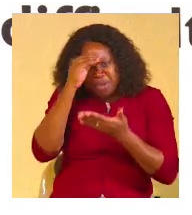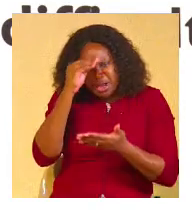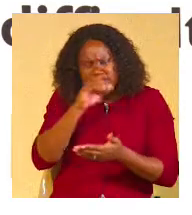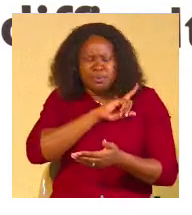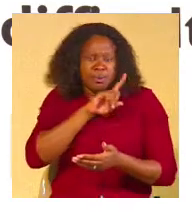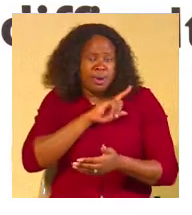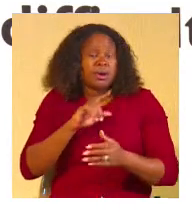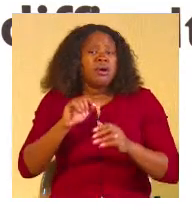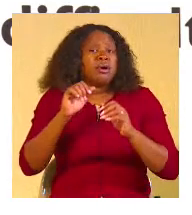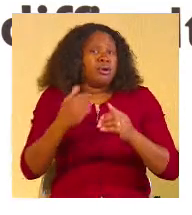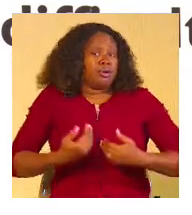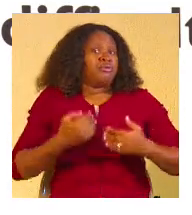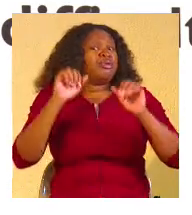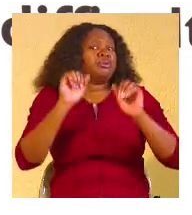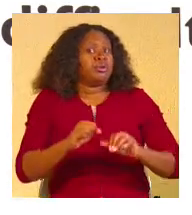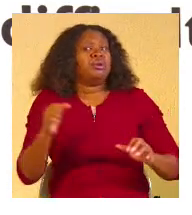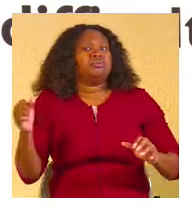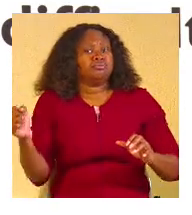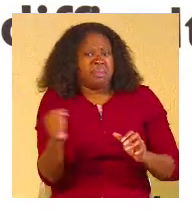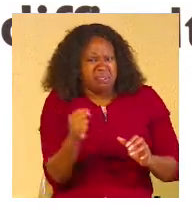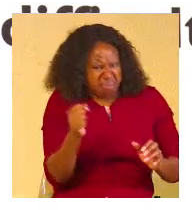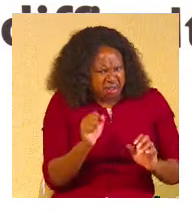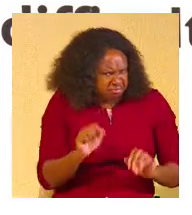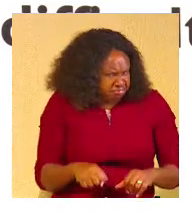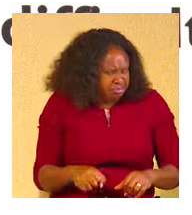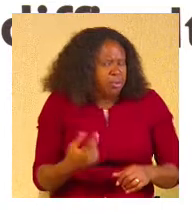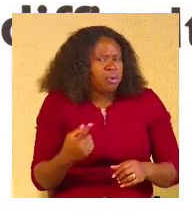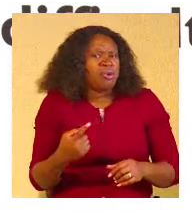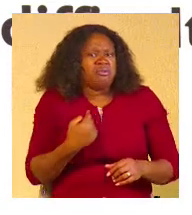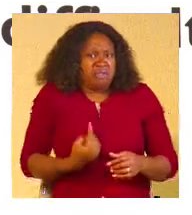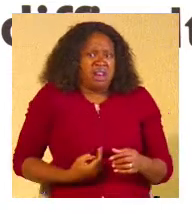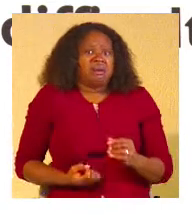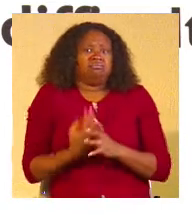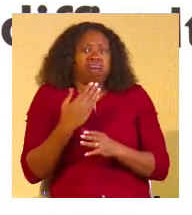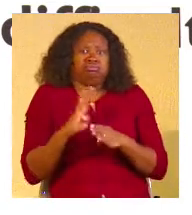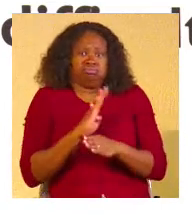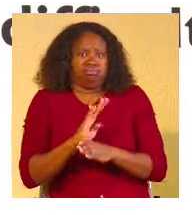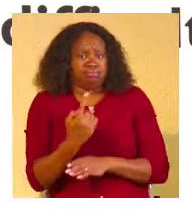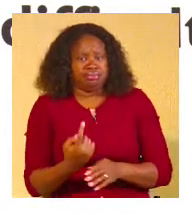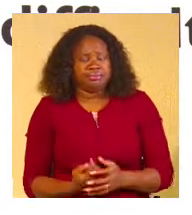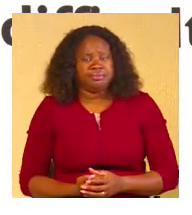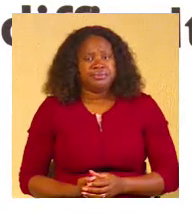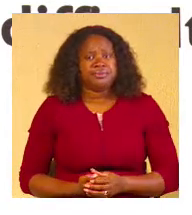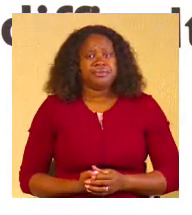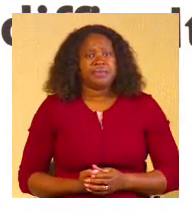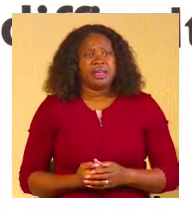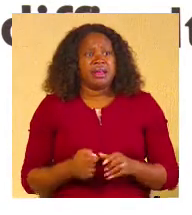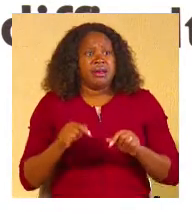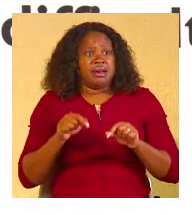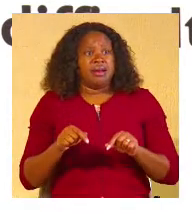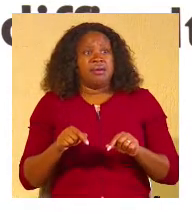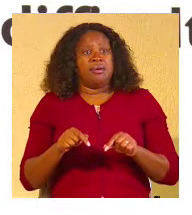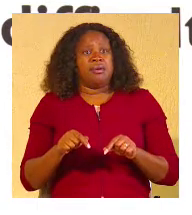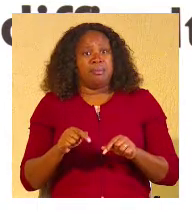are employable or to ensure that the youth are able to employ themselves. But now, as we all know, that